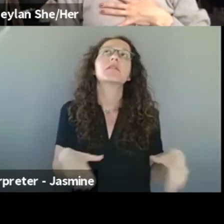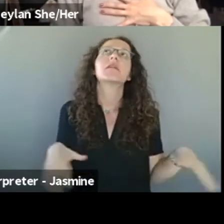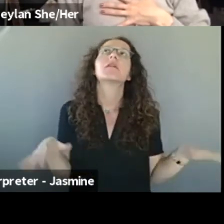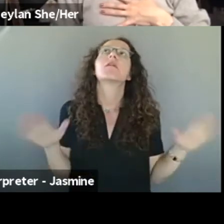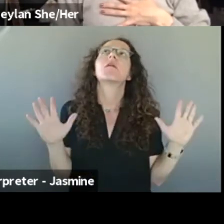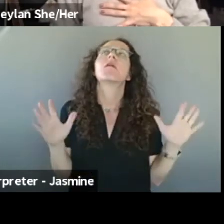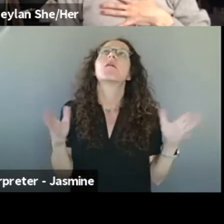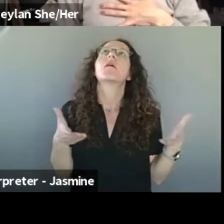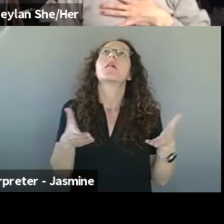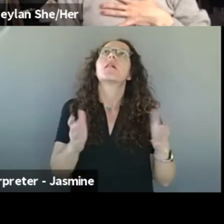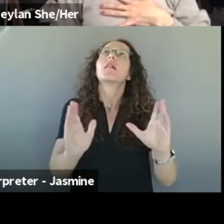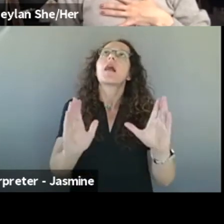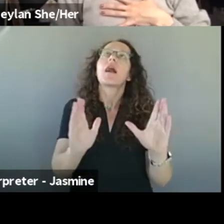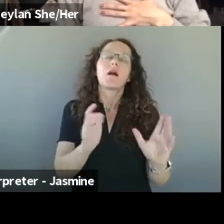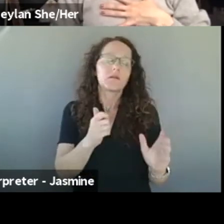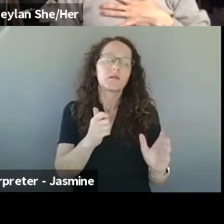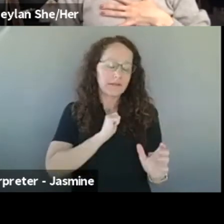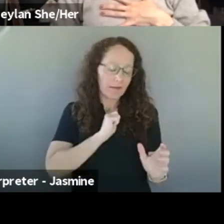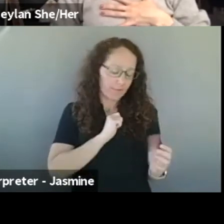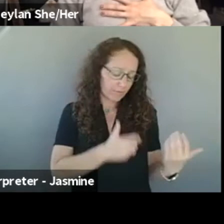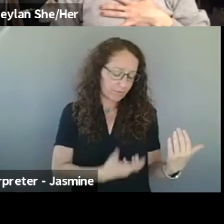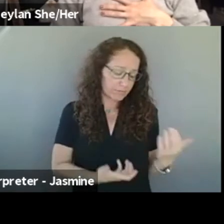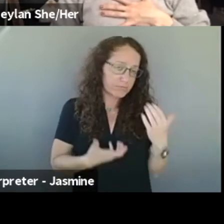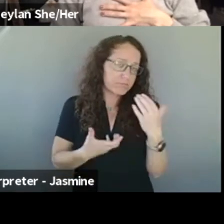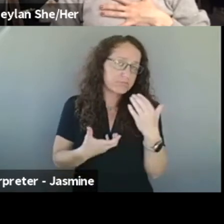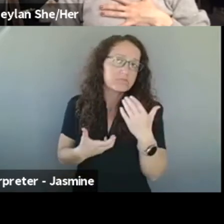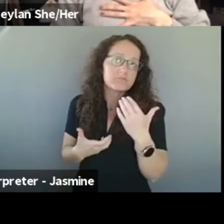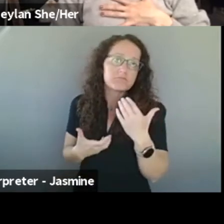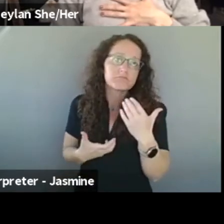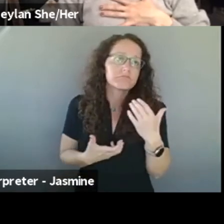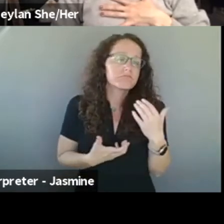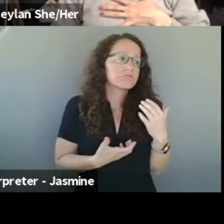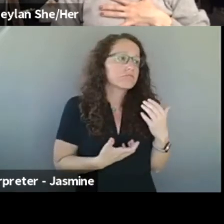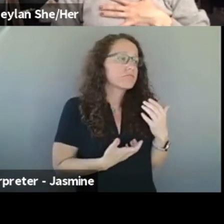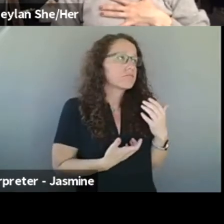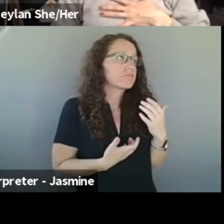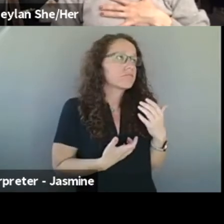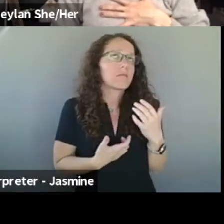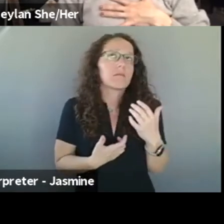or to imagine being held so, please do so.